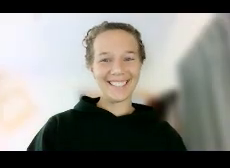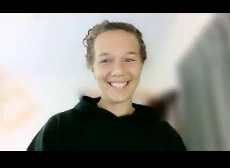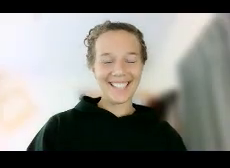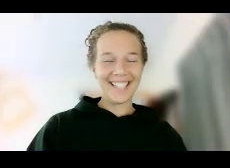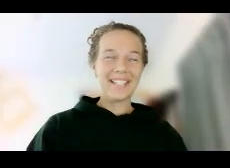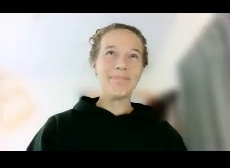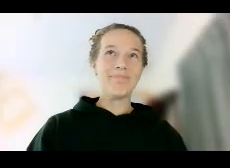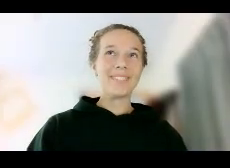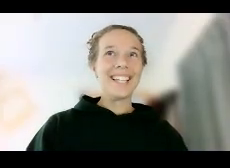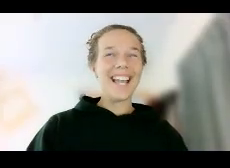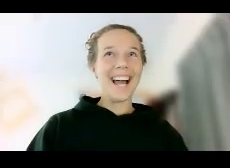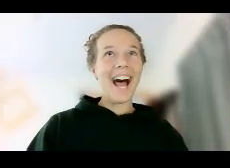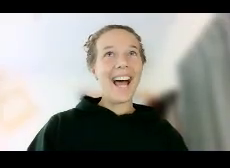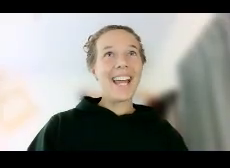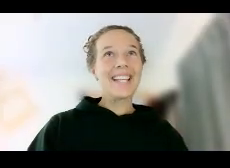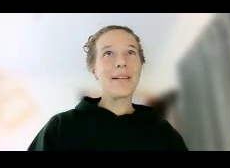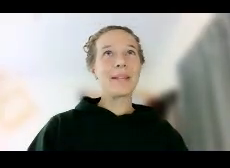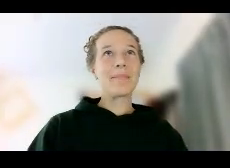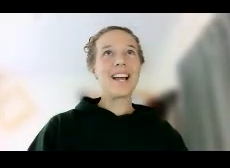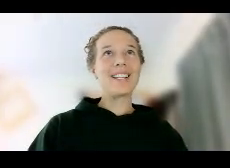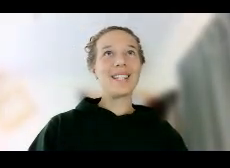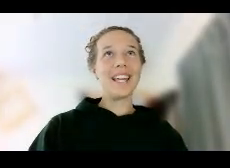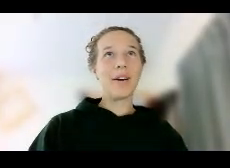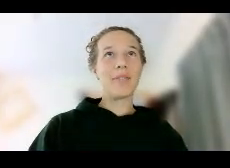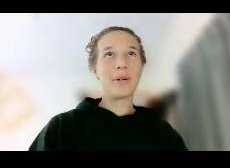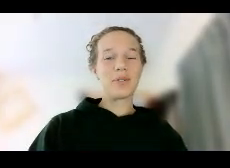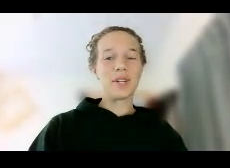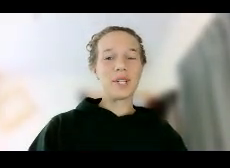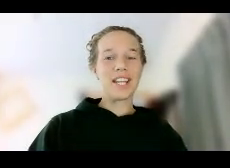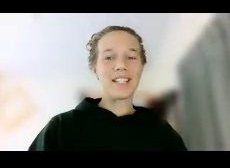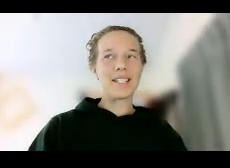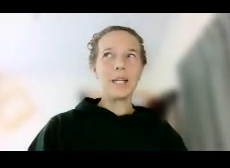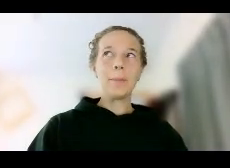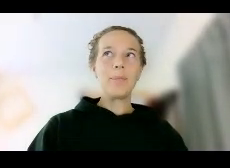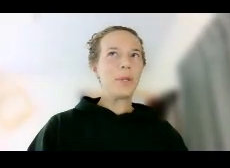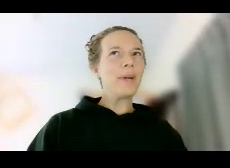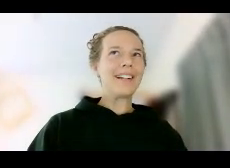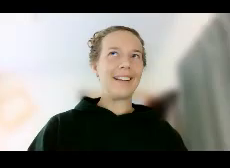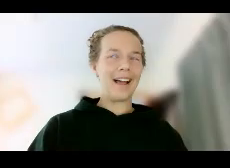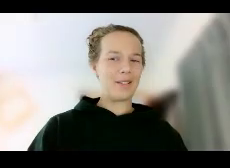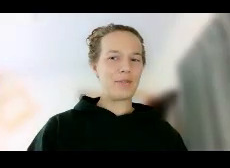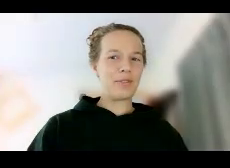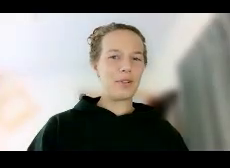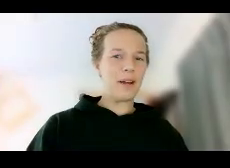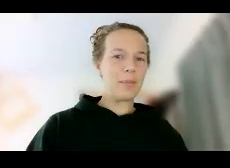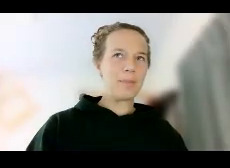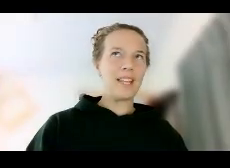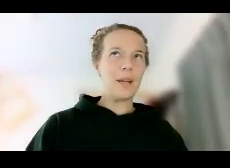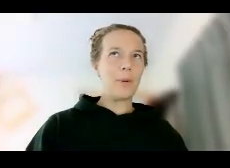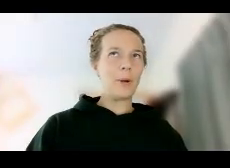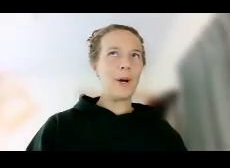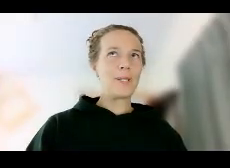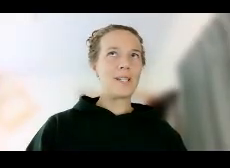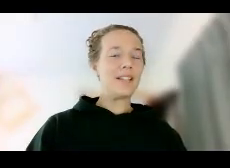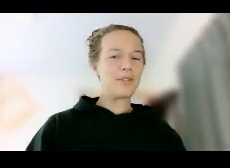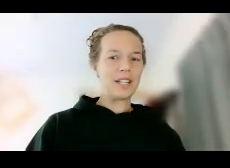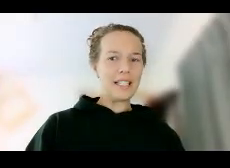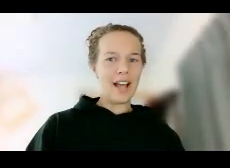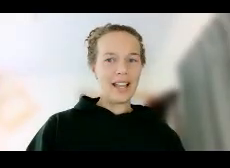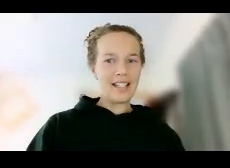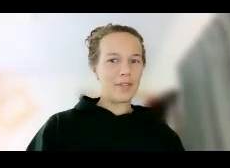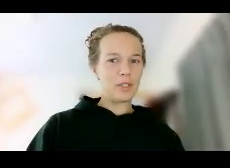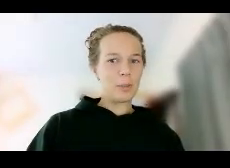Identity crisis. Hmm. Yeah, I sometimes like to think of forage fish as the middle class of the food web because